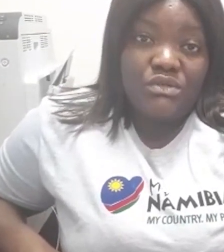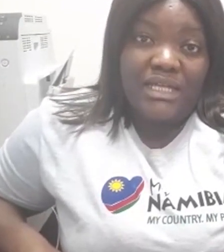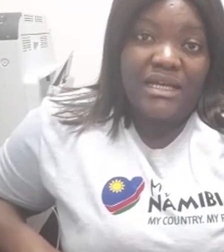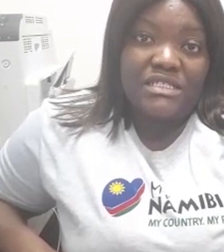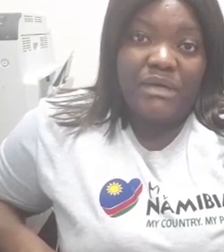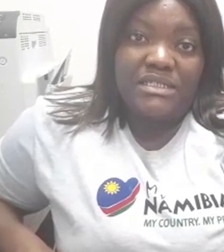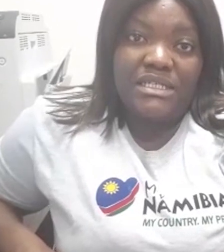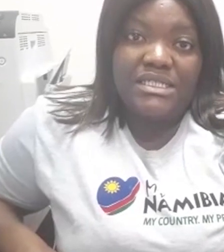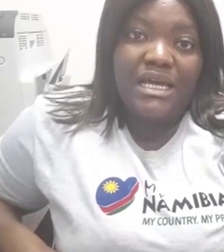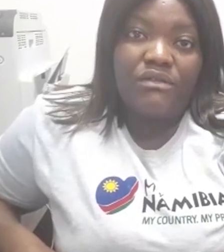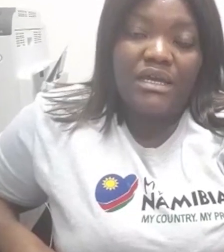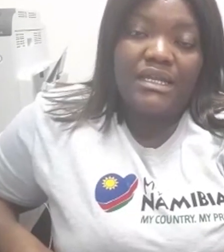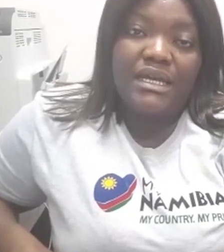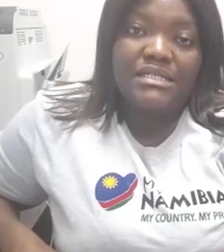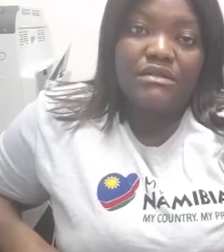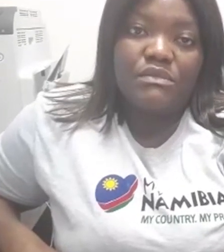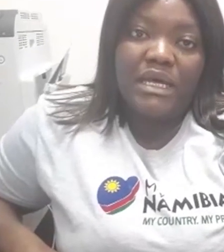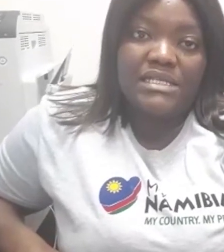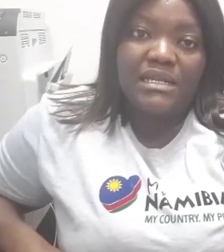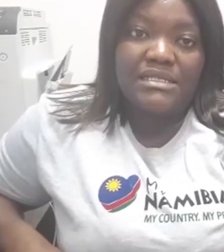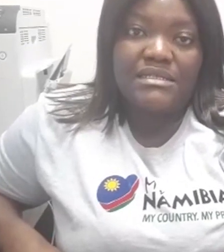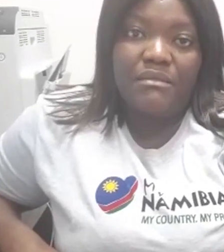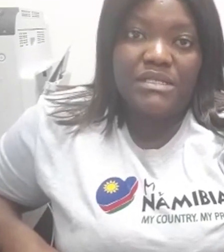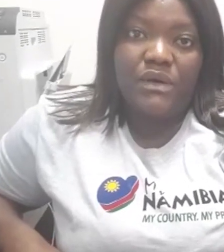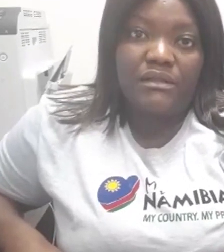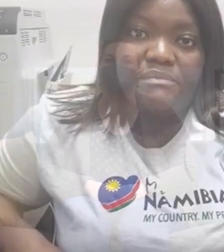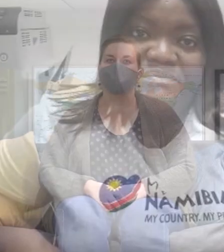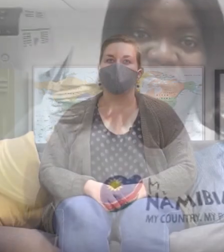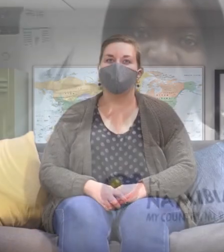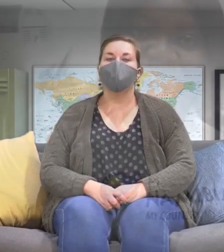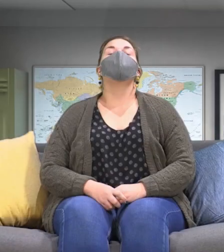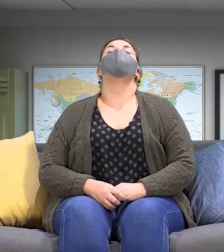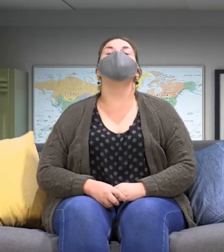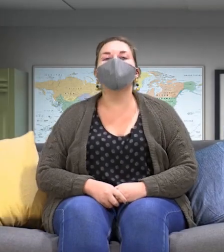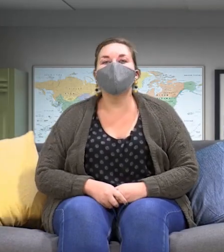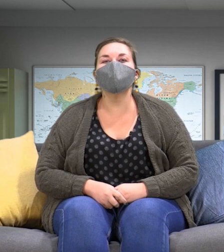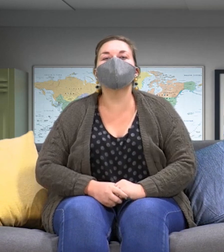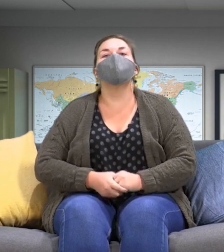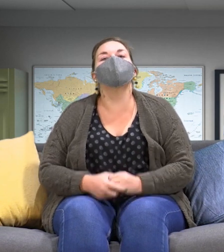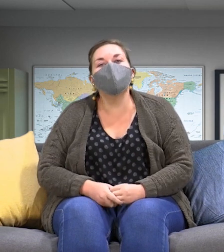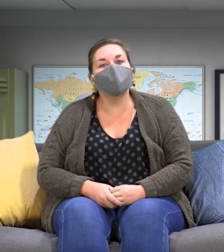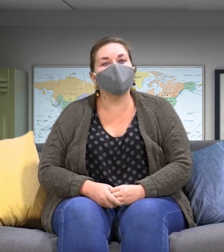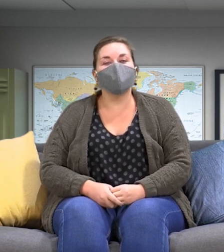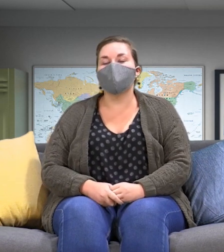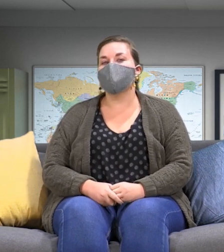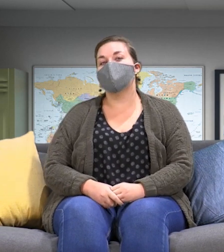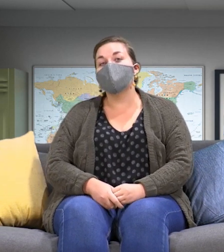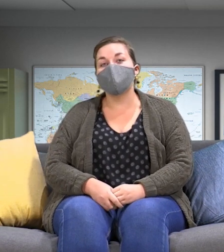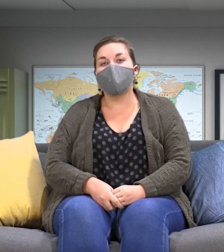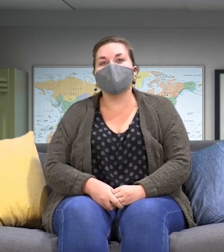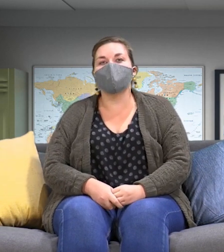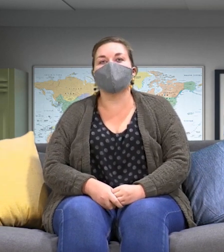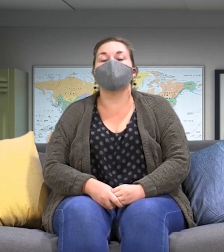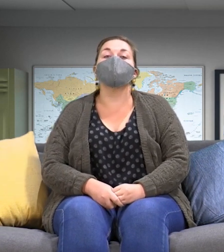into that aspect and see how they can engage those parents and assist them as well. Wow, it's wonderful hearing from our